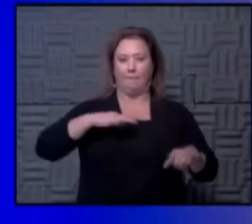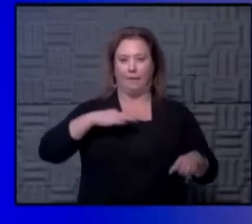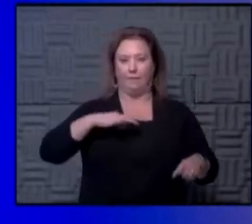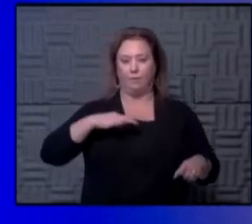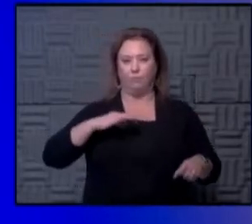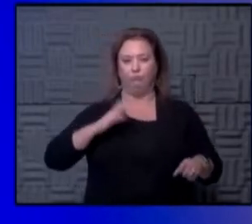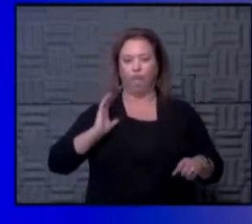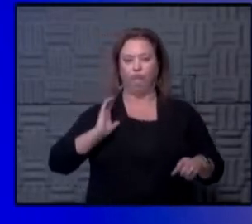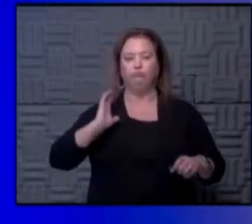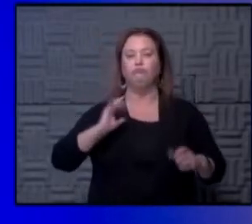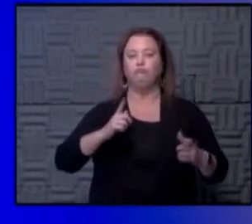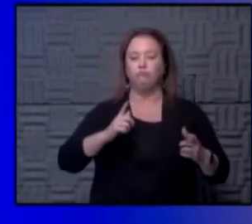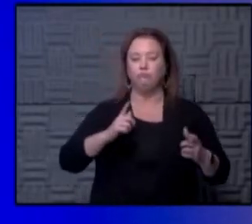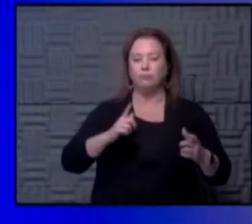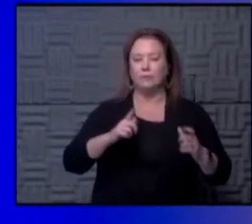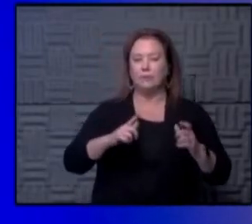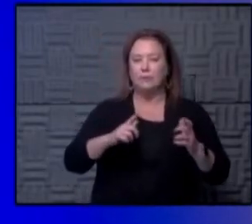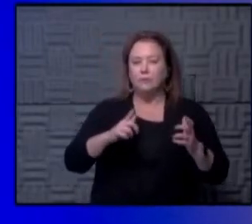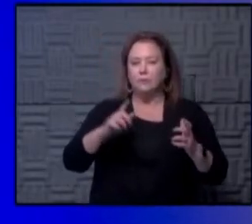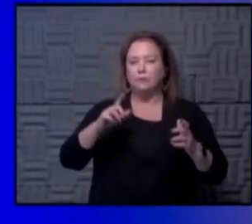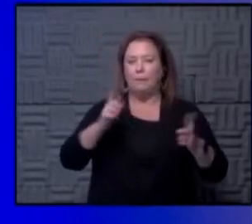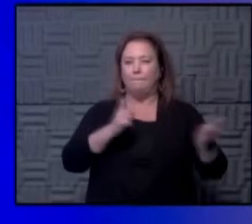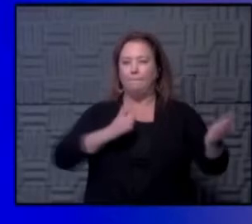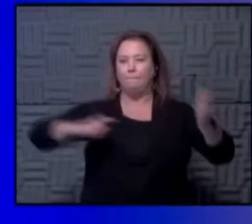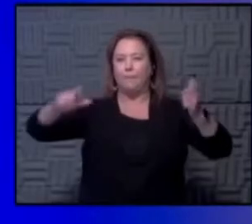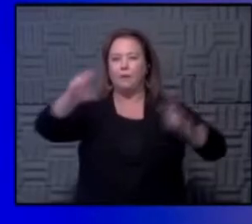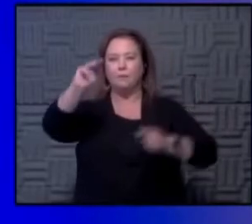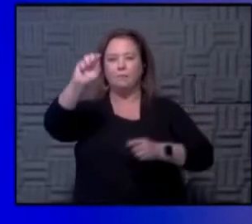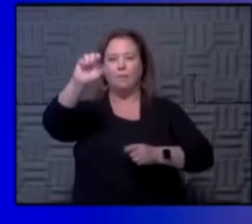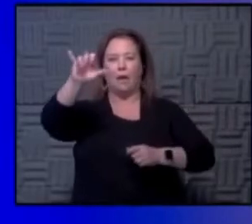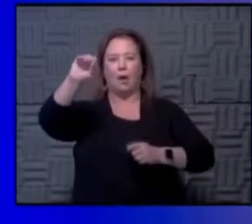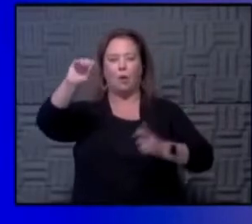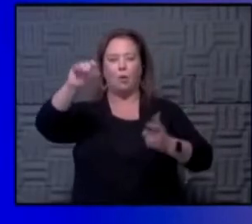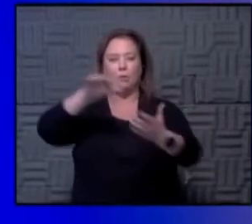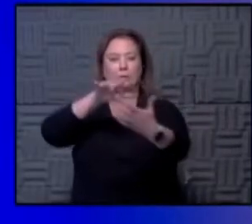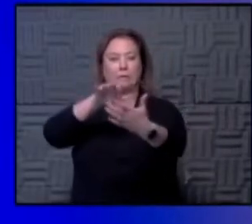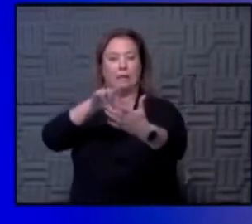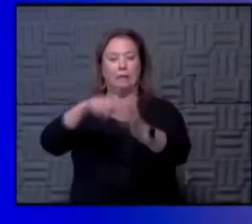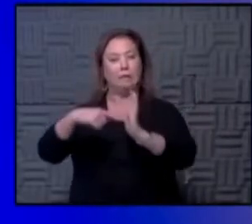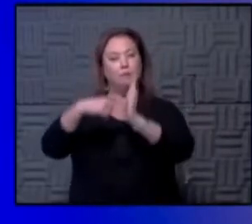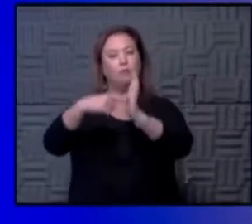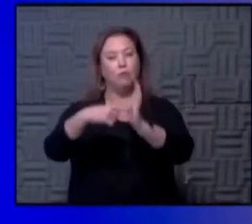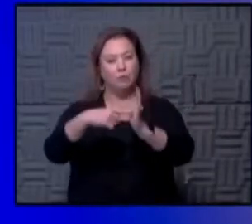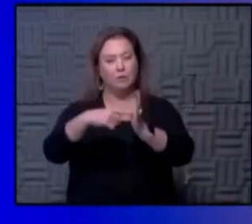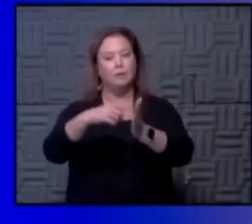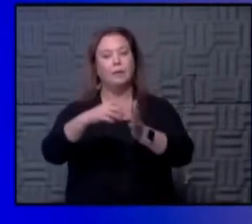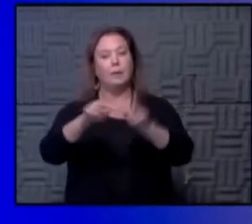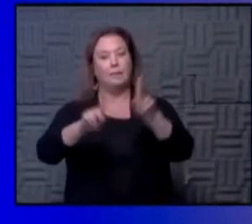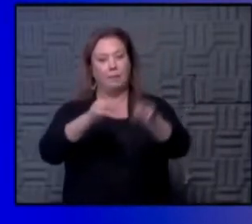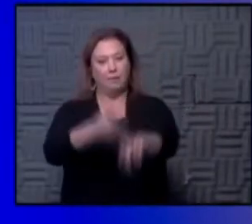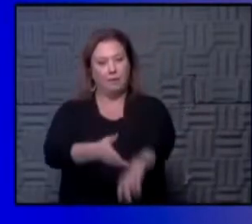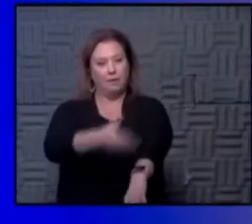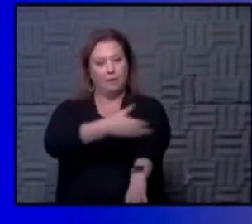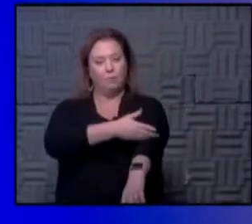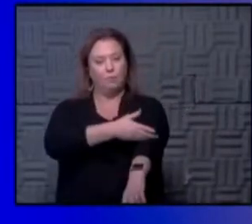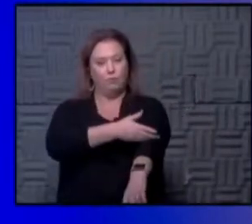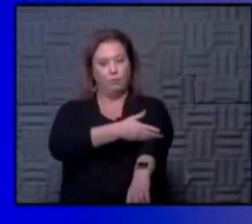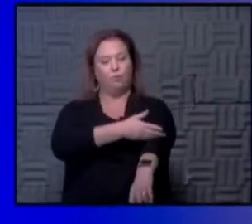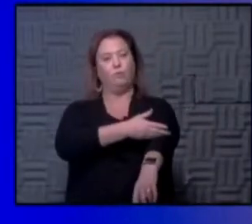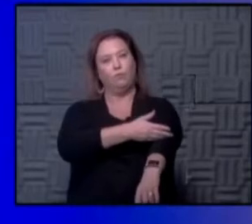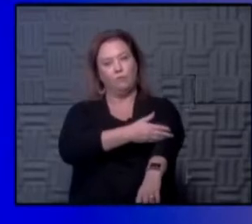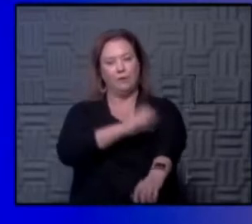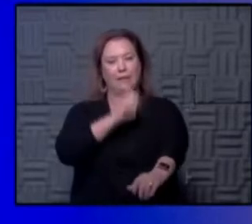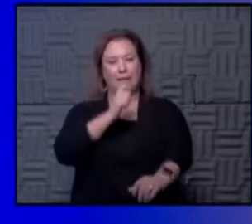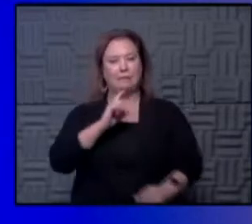beneficial. There was some signal from the large Mayo studies that people did improve or not progress